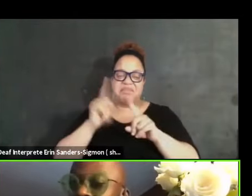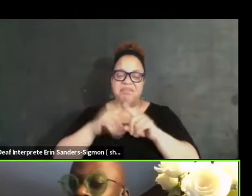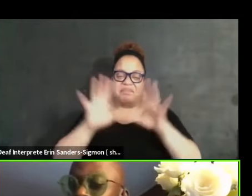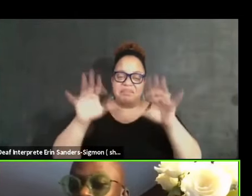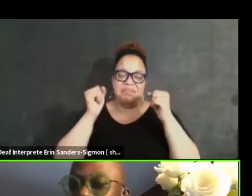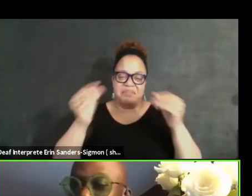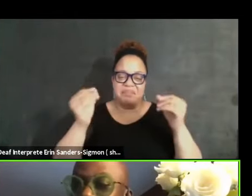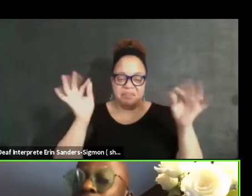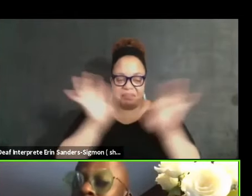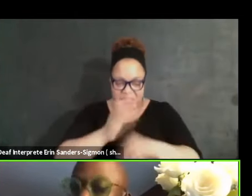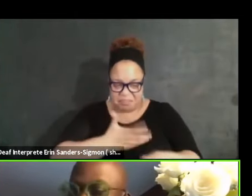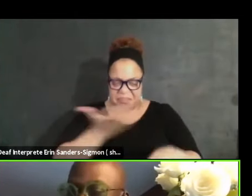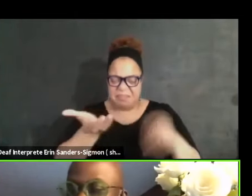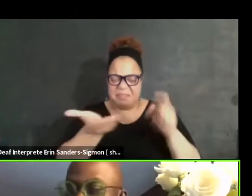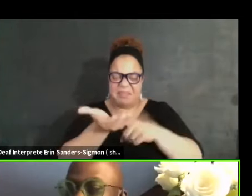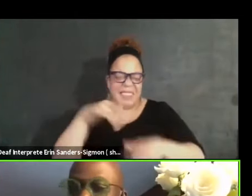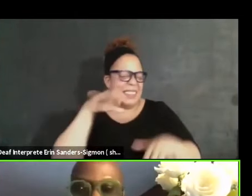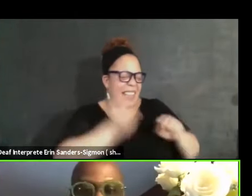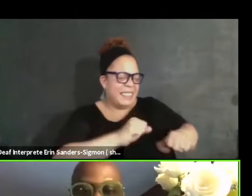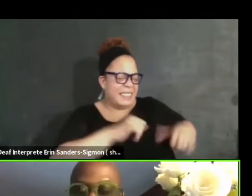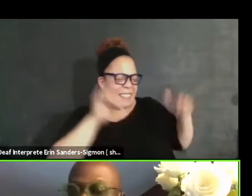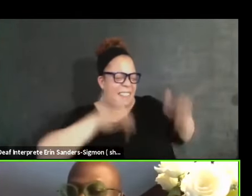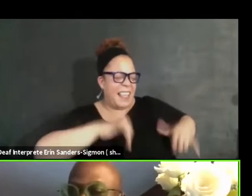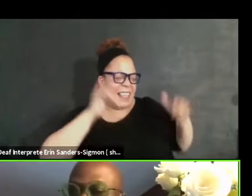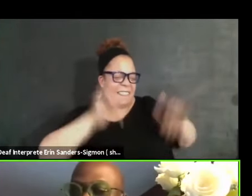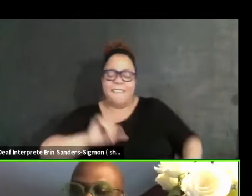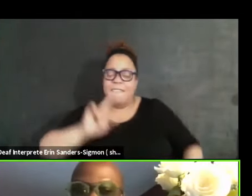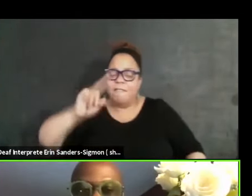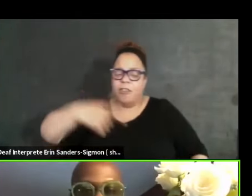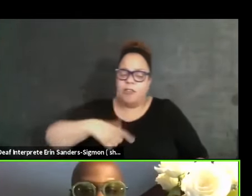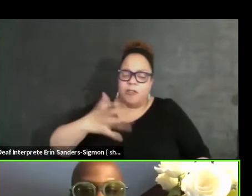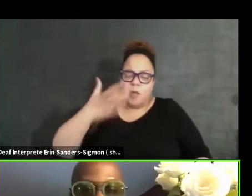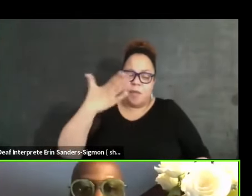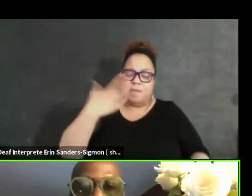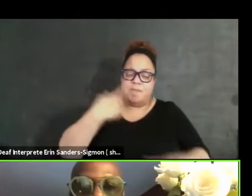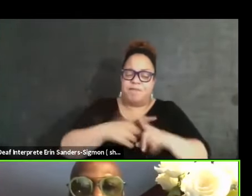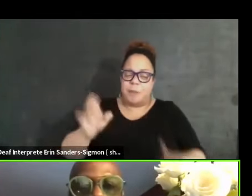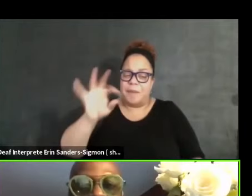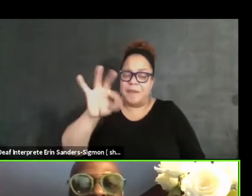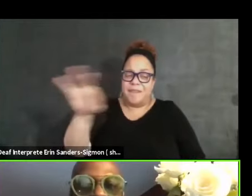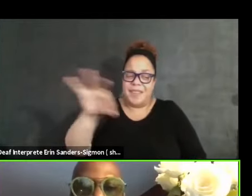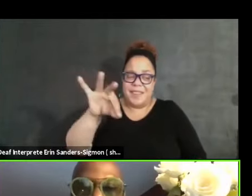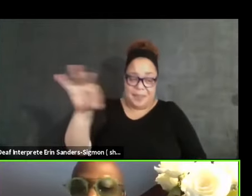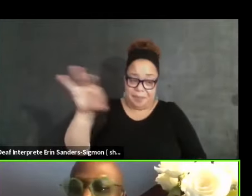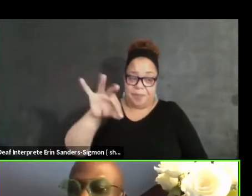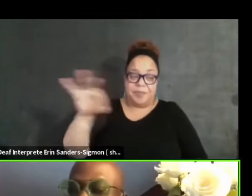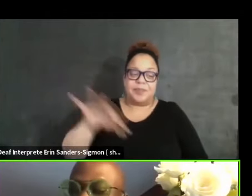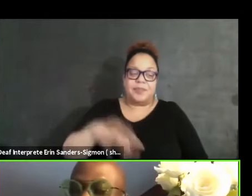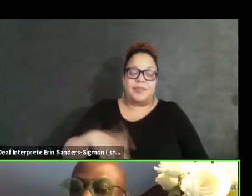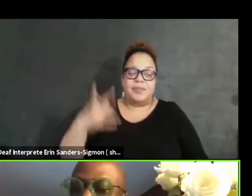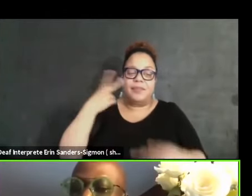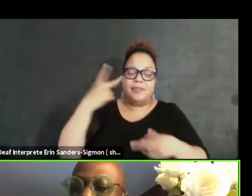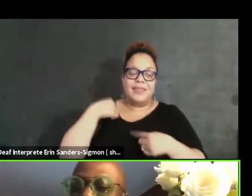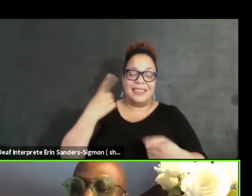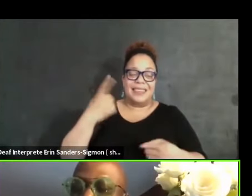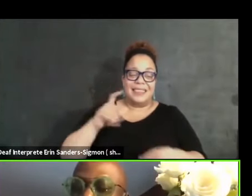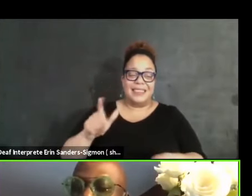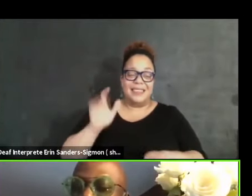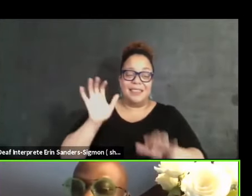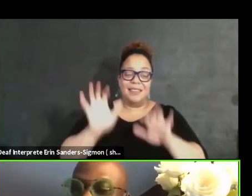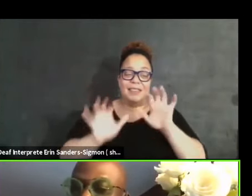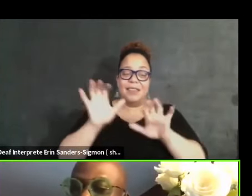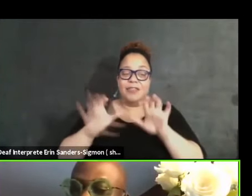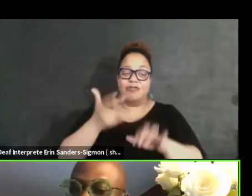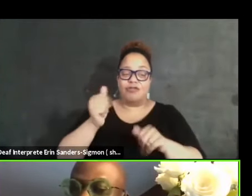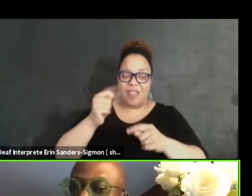lift something up from Fayetteville that's up in the chat. We want to reaffirm. Yeah. We just want to